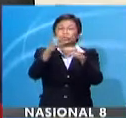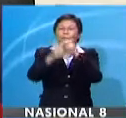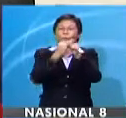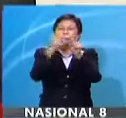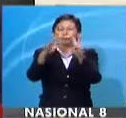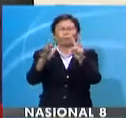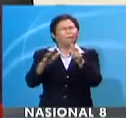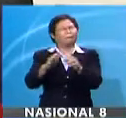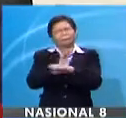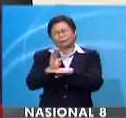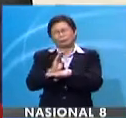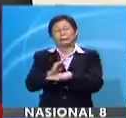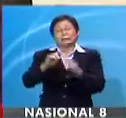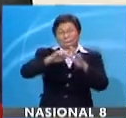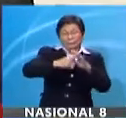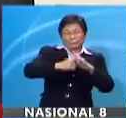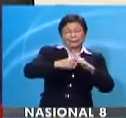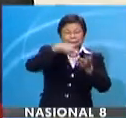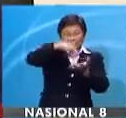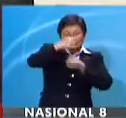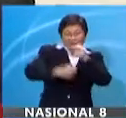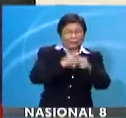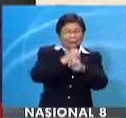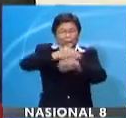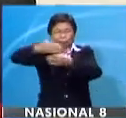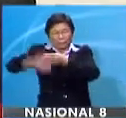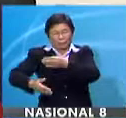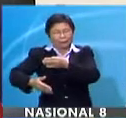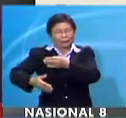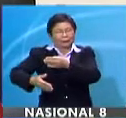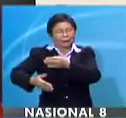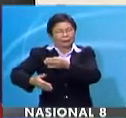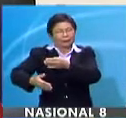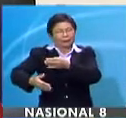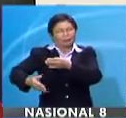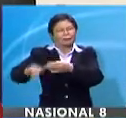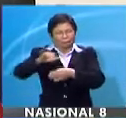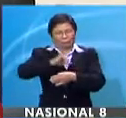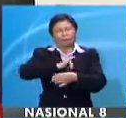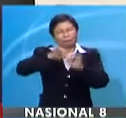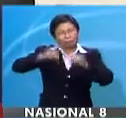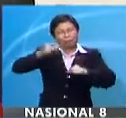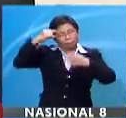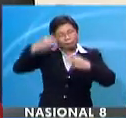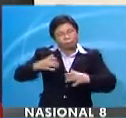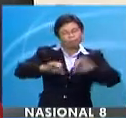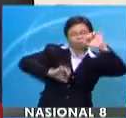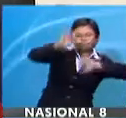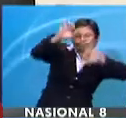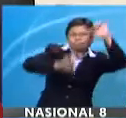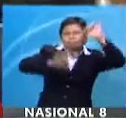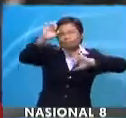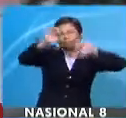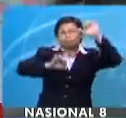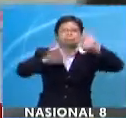next year, after having completed the stock taking, we'll be in a position to make a thorough assessment of the way